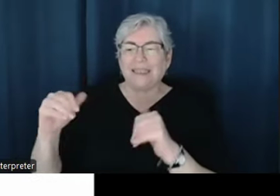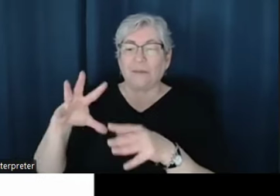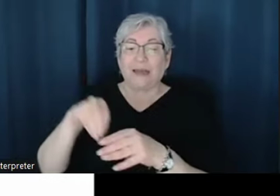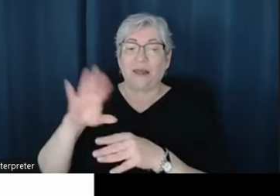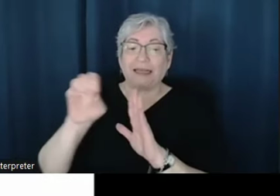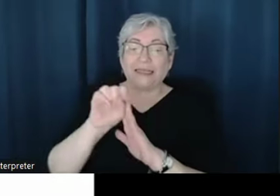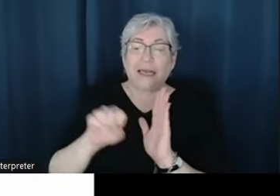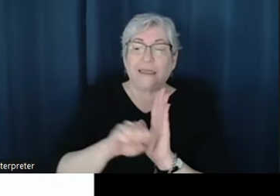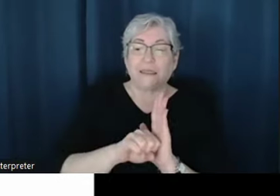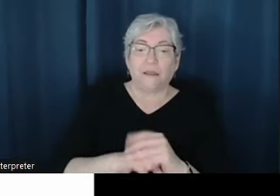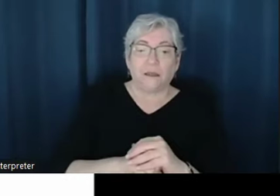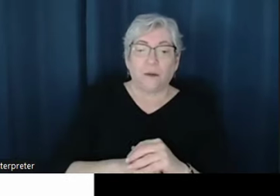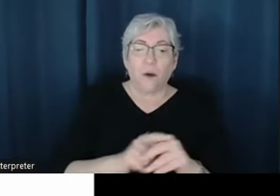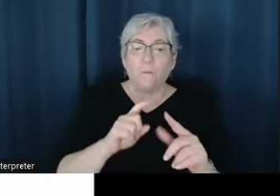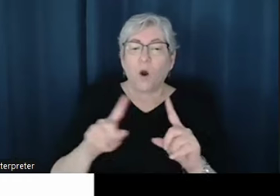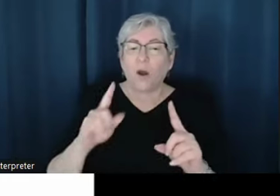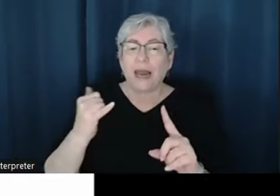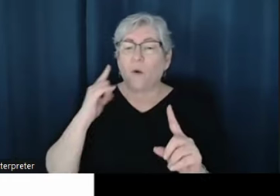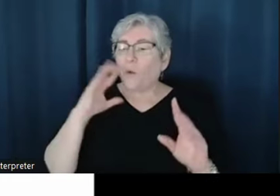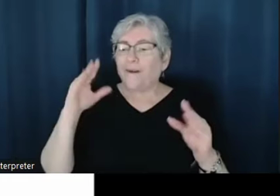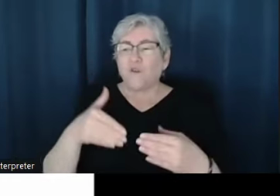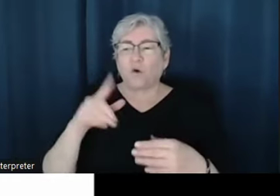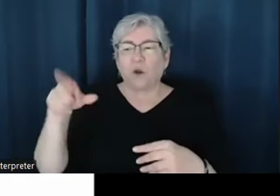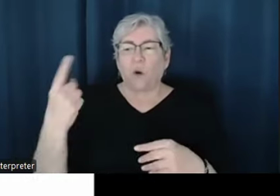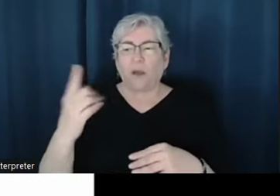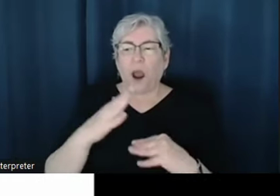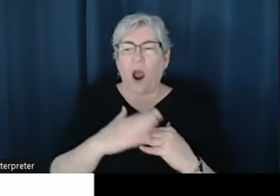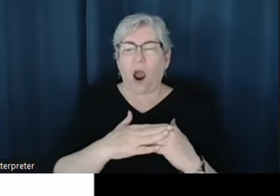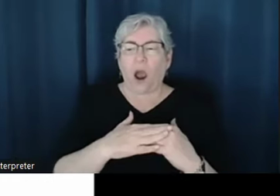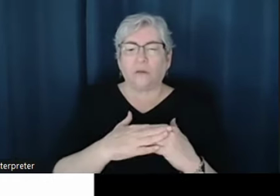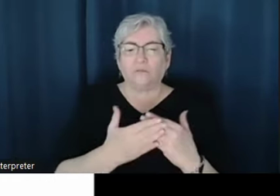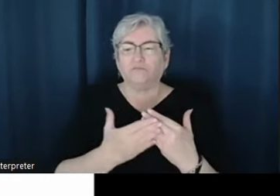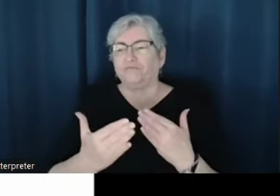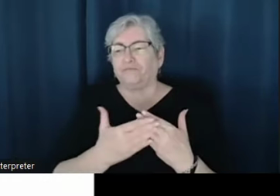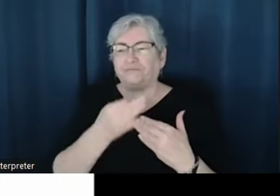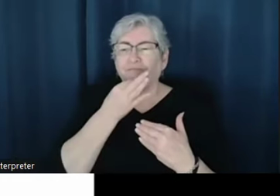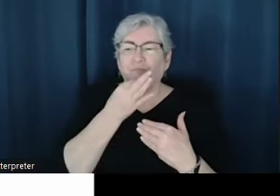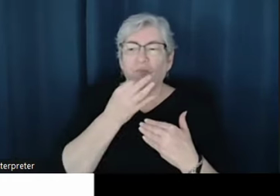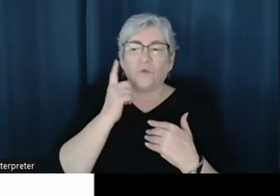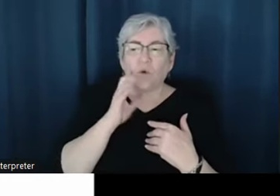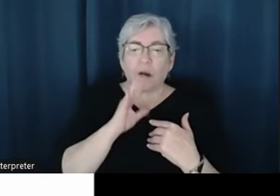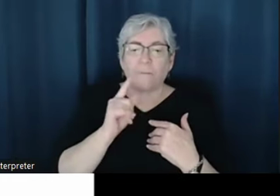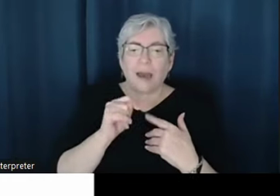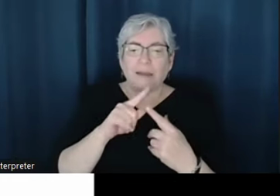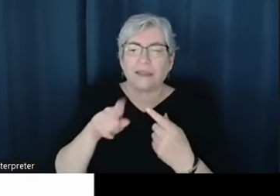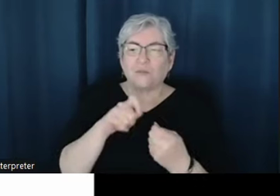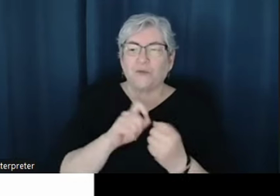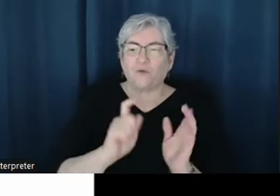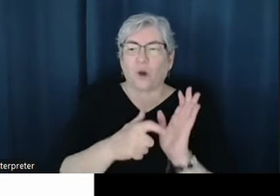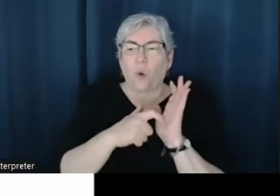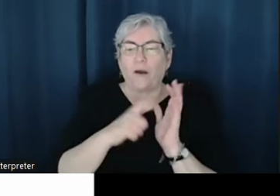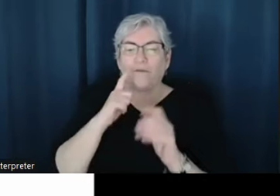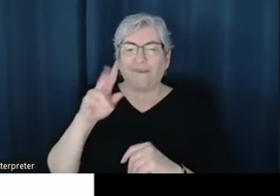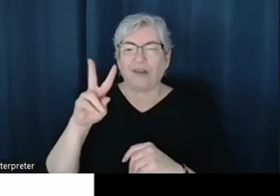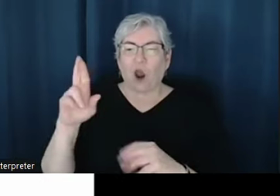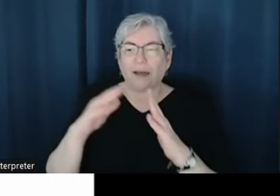state. But we're going to just be focusing for the next minute or so on the specific requirements for the VR